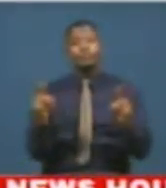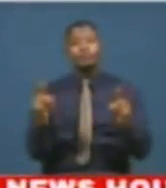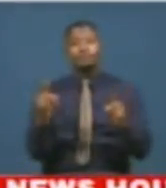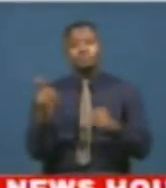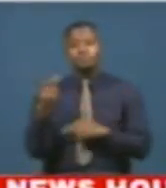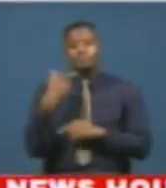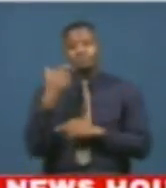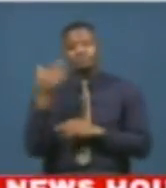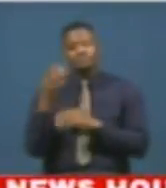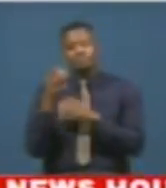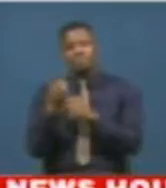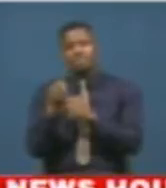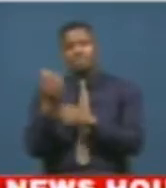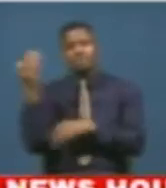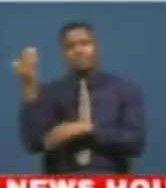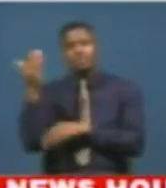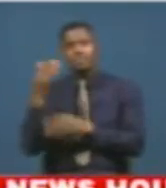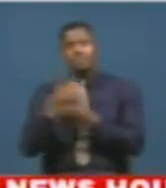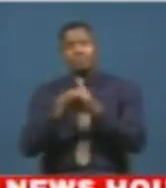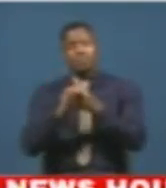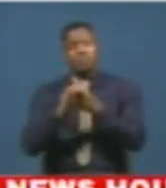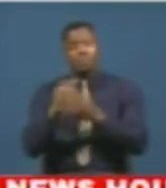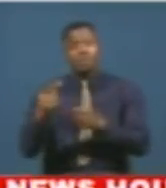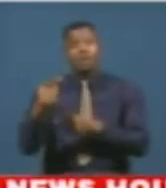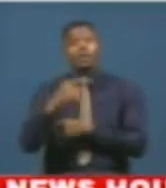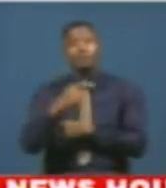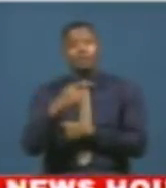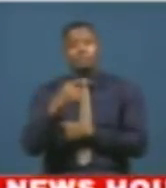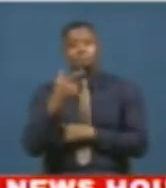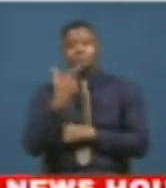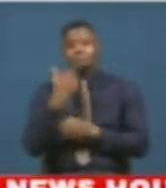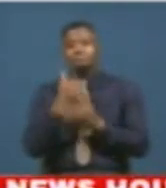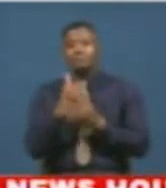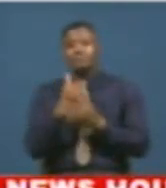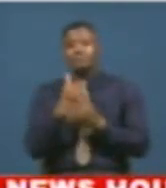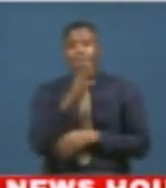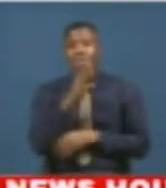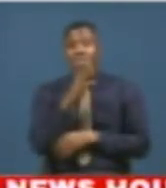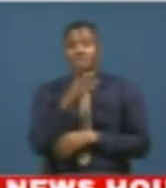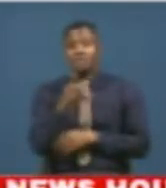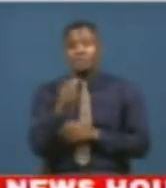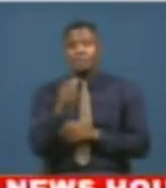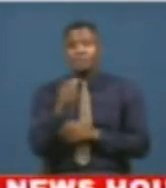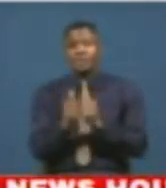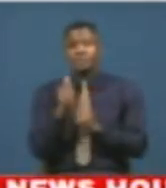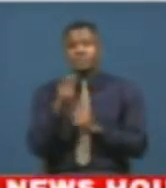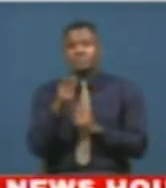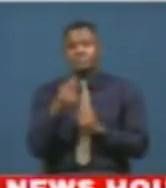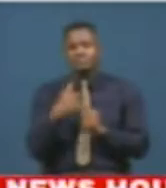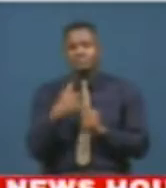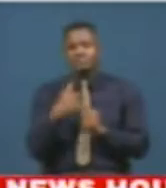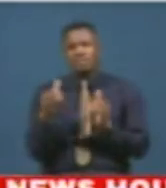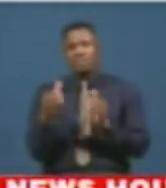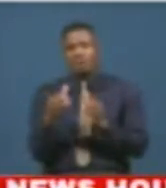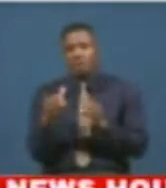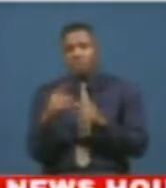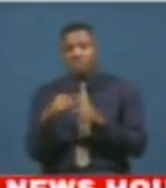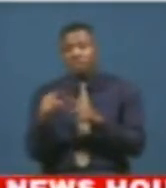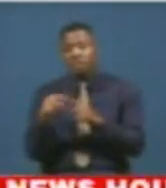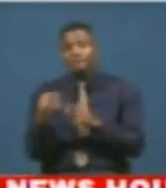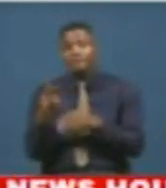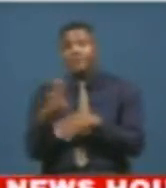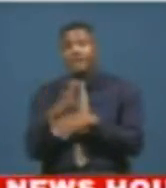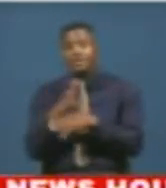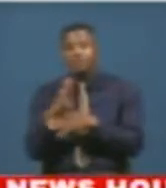brief ceremony to commemorate the day, says mothers, many of whom run micro, small and medium-scale